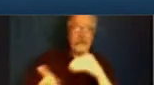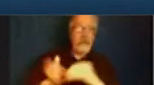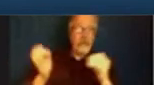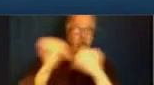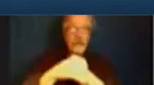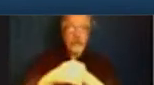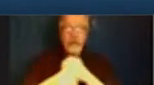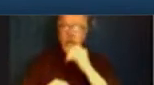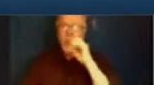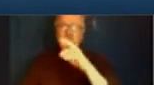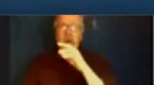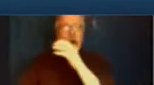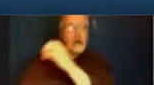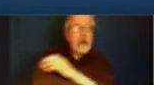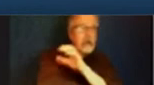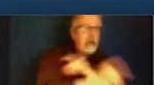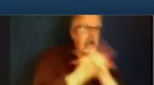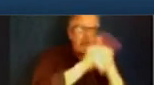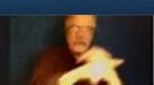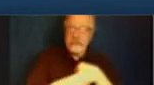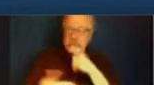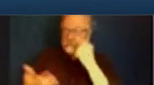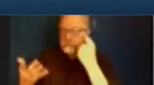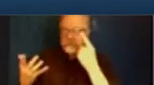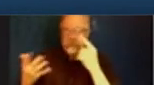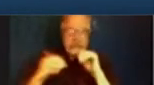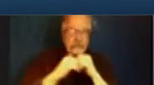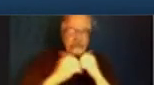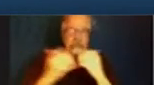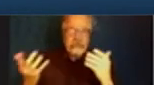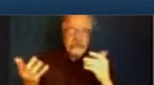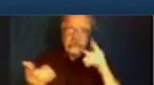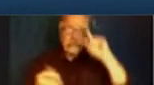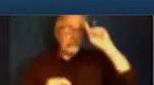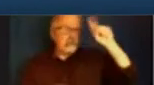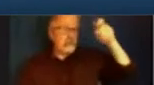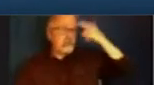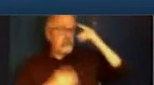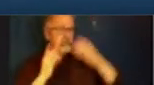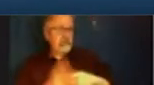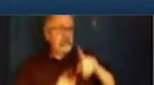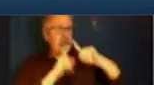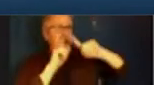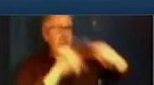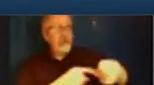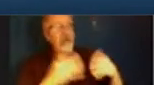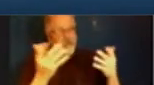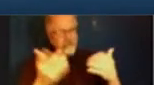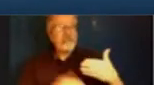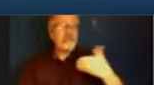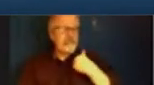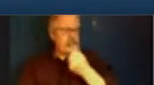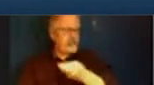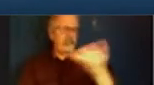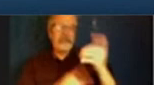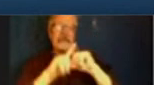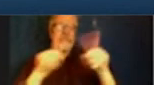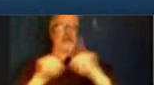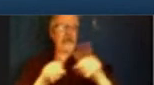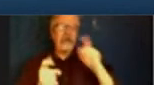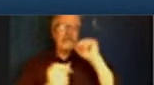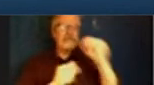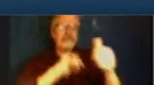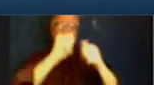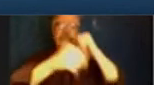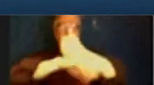of the opportunities that are available, and that's, we're using multiple distribution systems, and all of them,